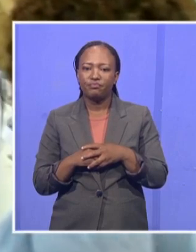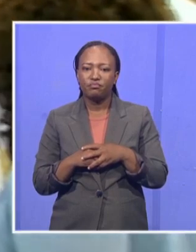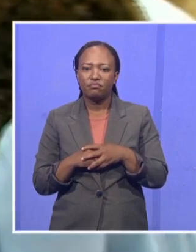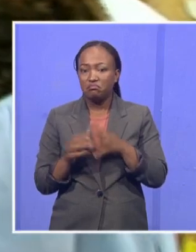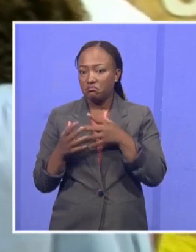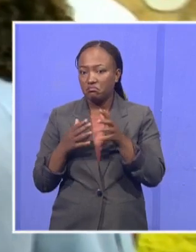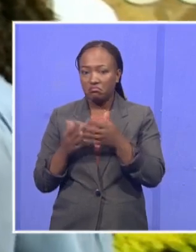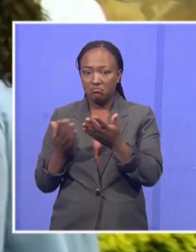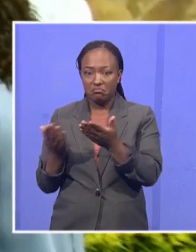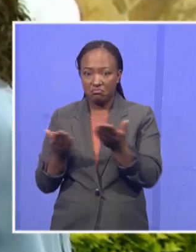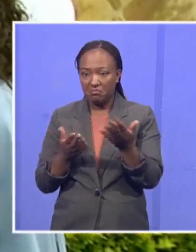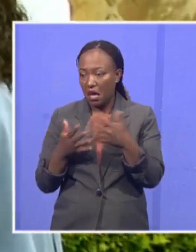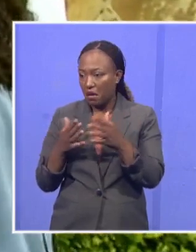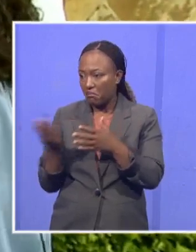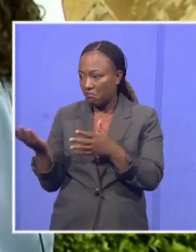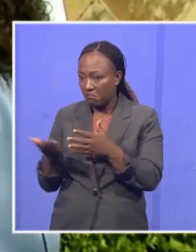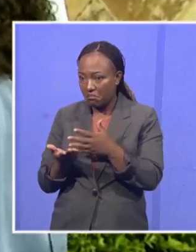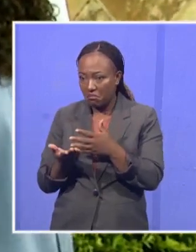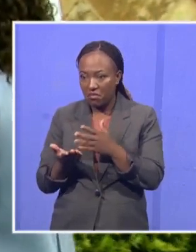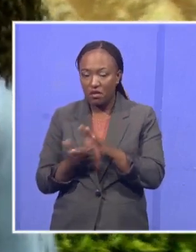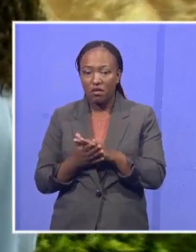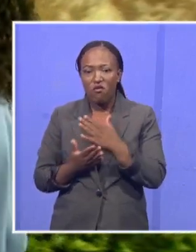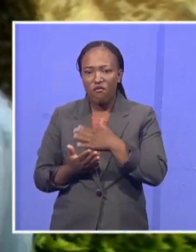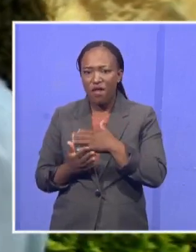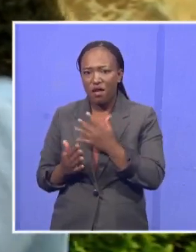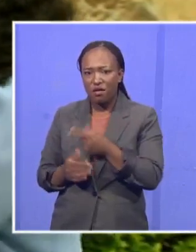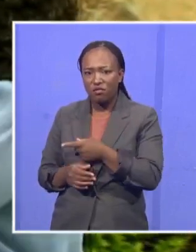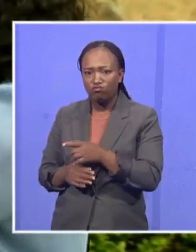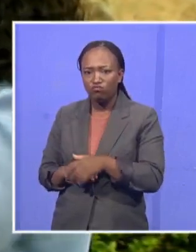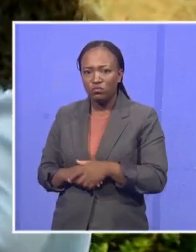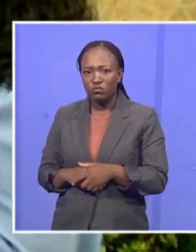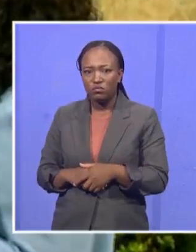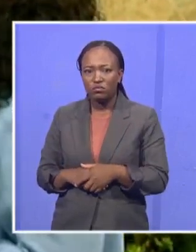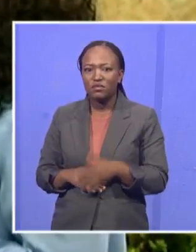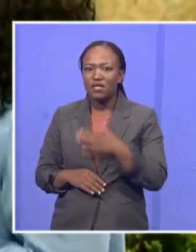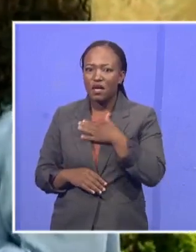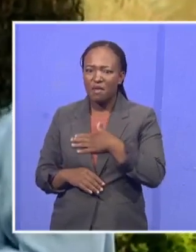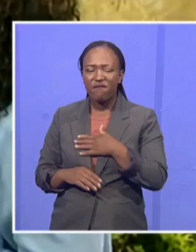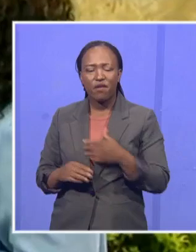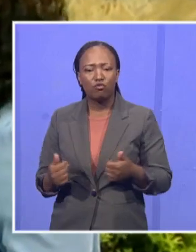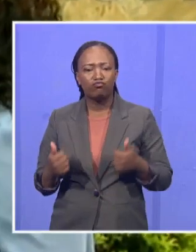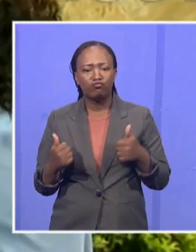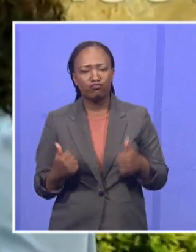you who want to join in the conversation? How are you feeling? I'm feeling great, actually.